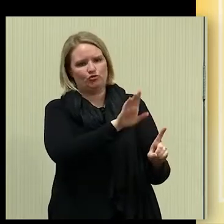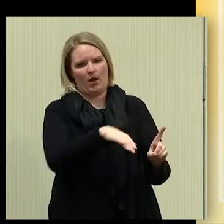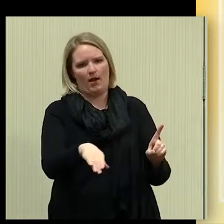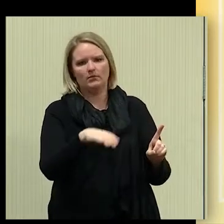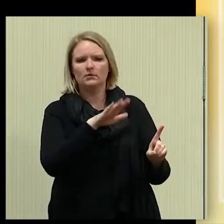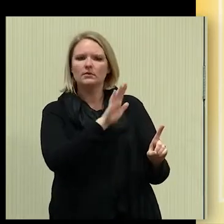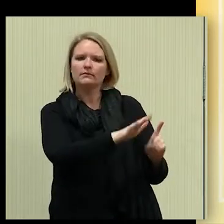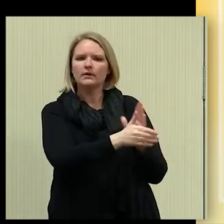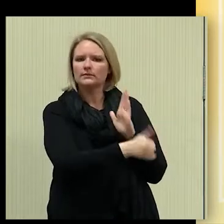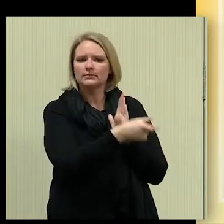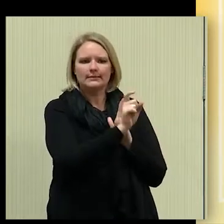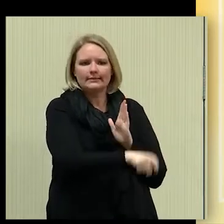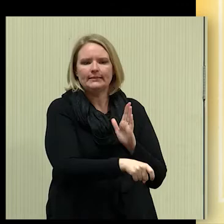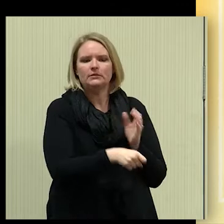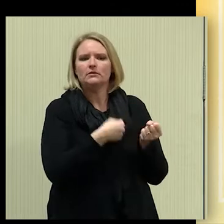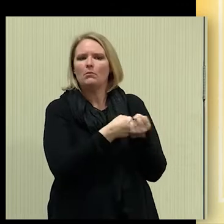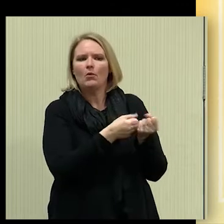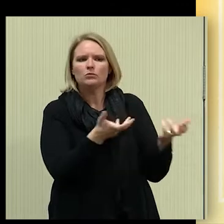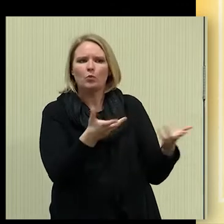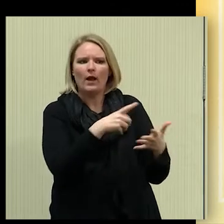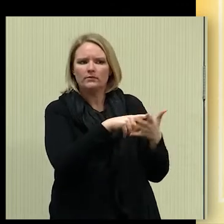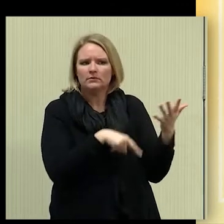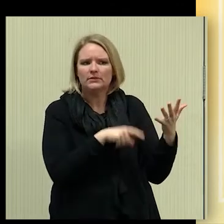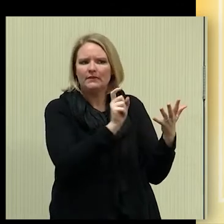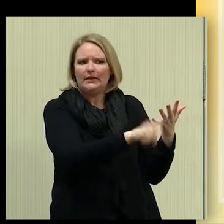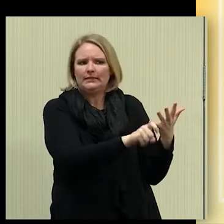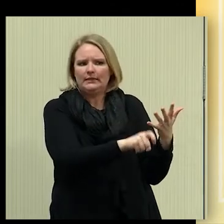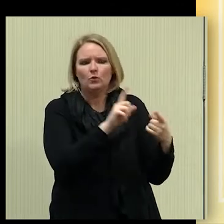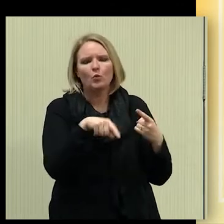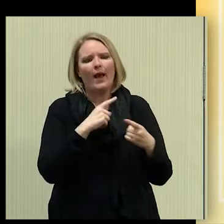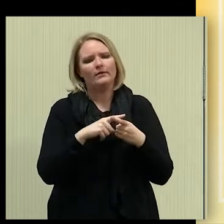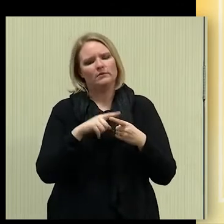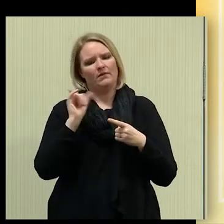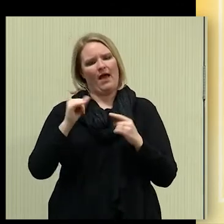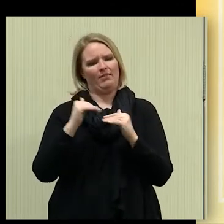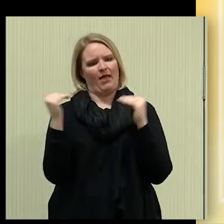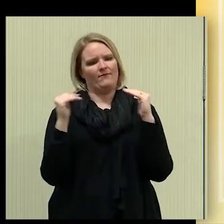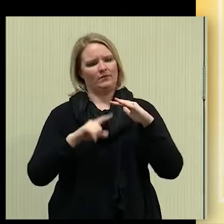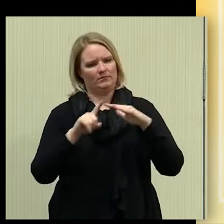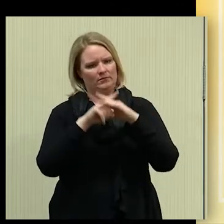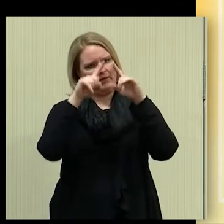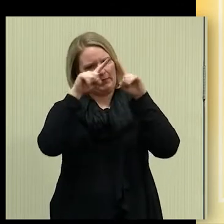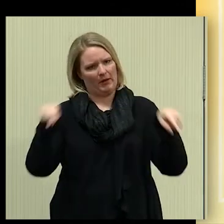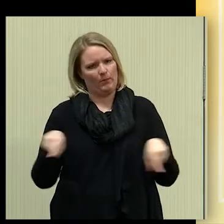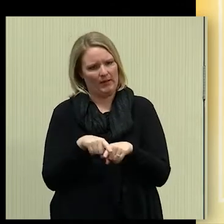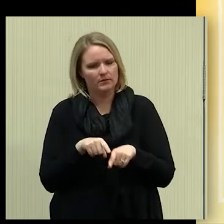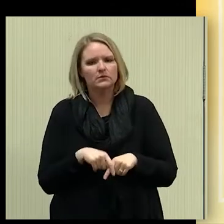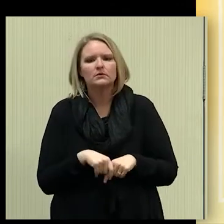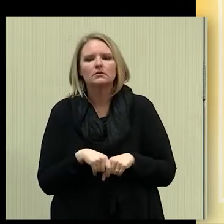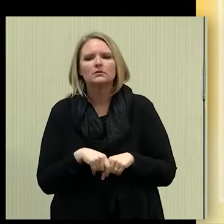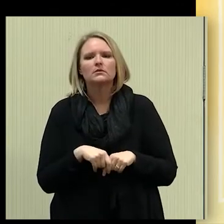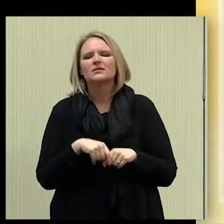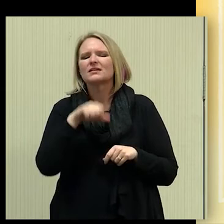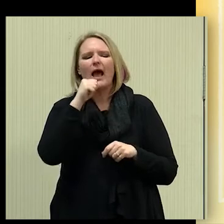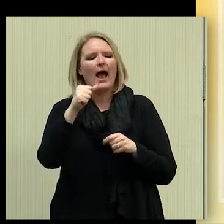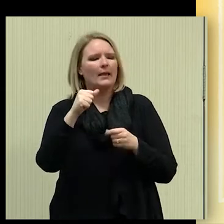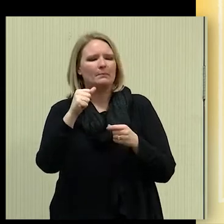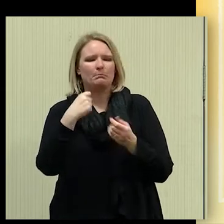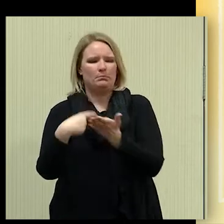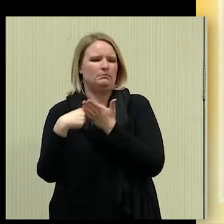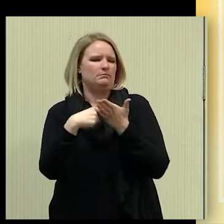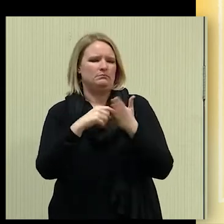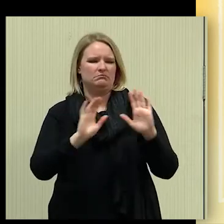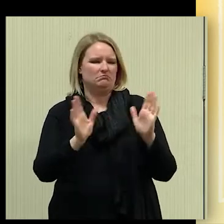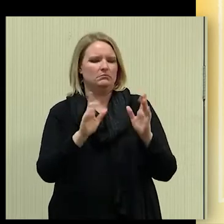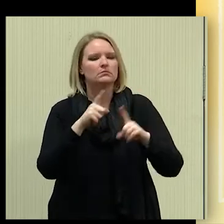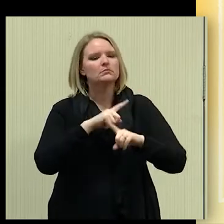and then what supports does the child need when he's at that level of the pyramid. So I'm not going to have you do this with a partner, but I want you to think for a minute.